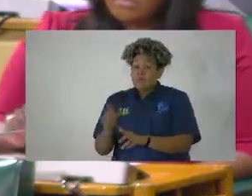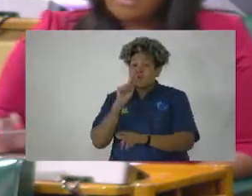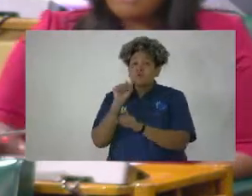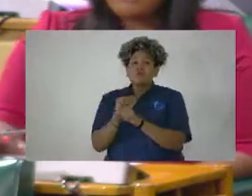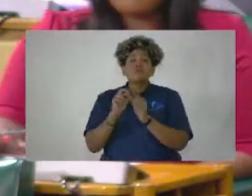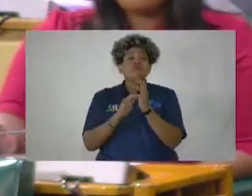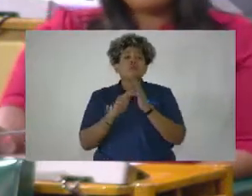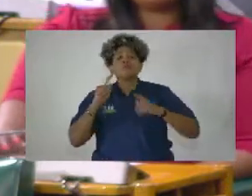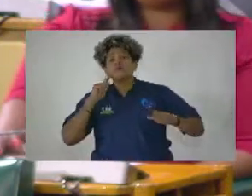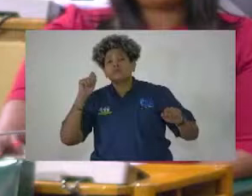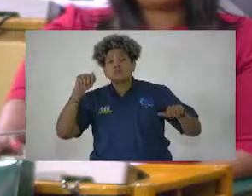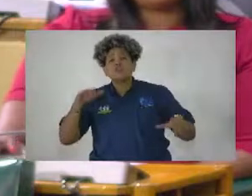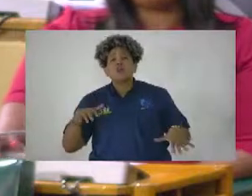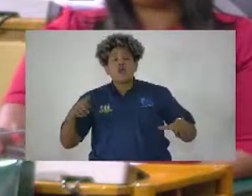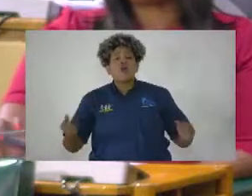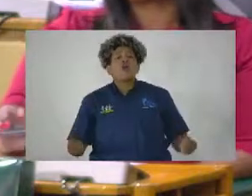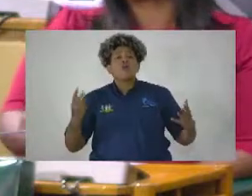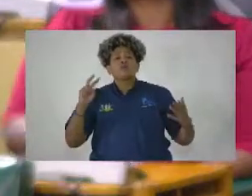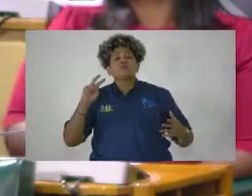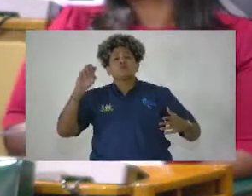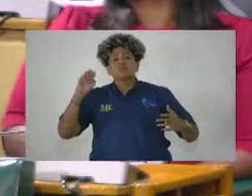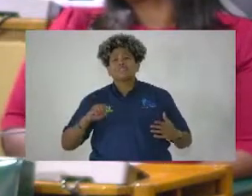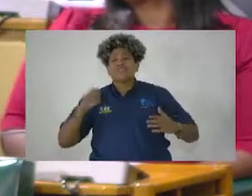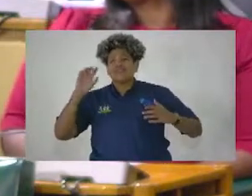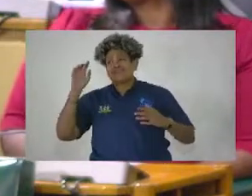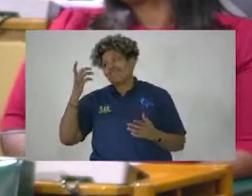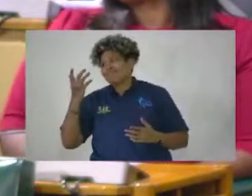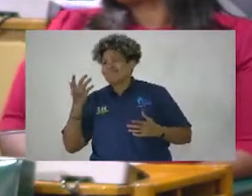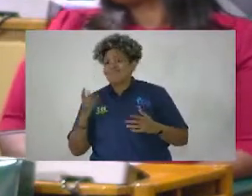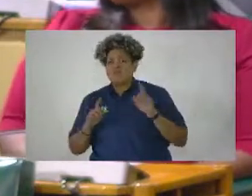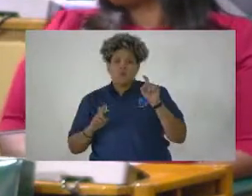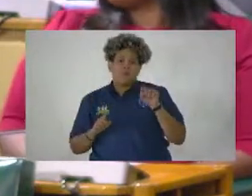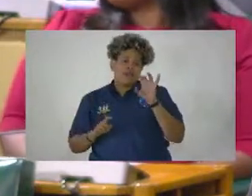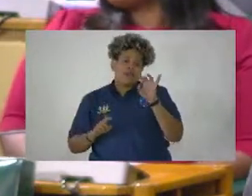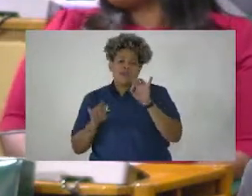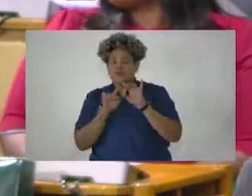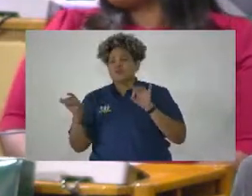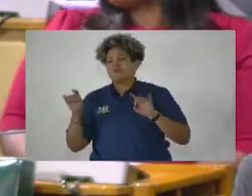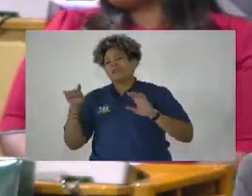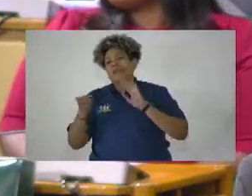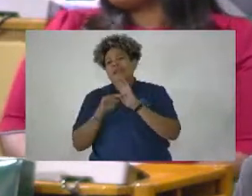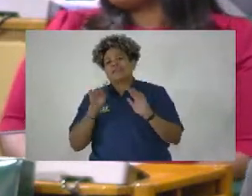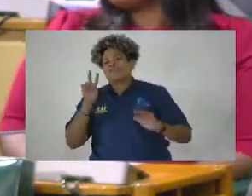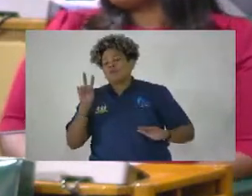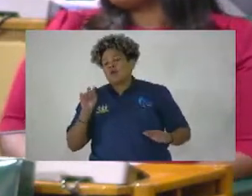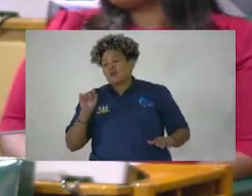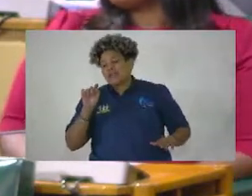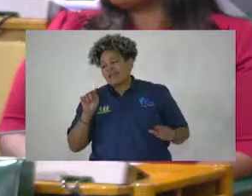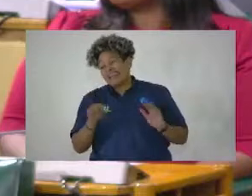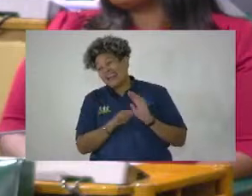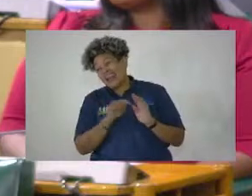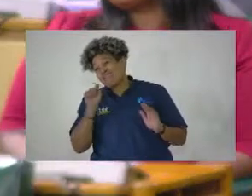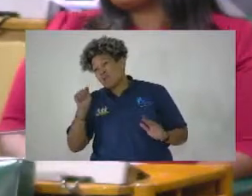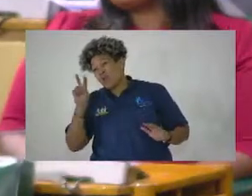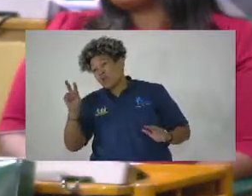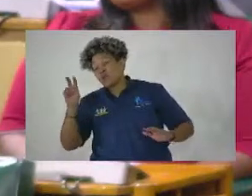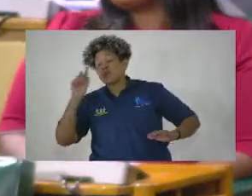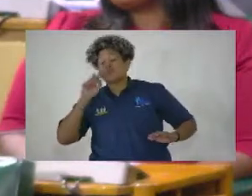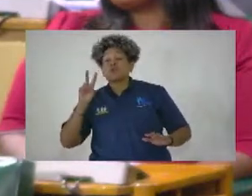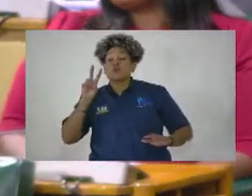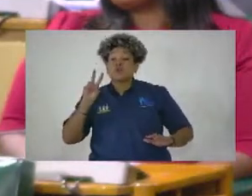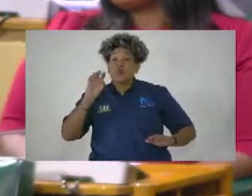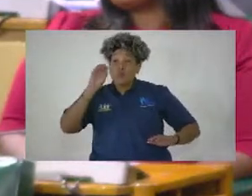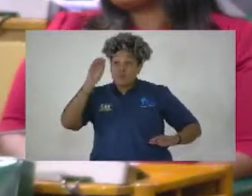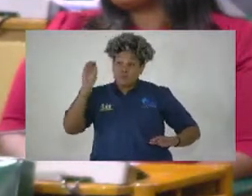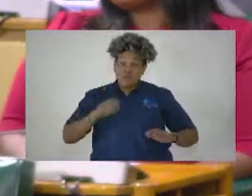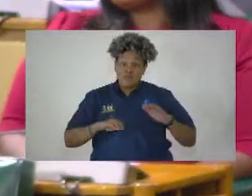a shock of 2 percentage points, from 1.8 to -0.2. Now, 2 percentage points in the context of a $3.2